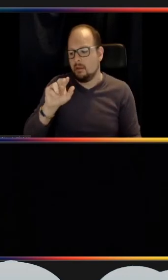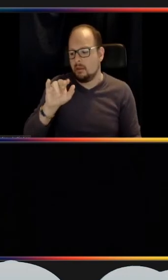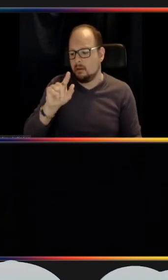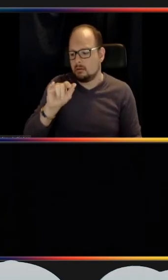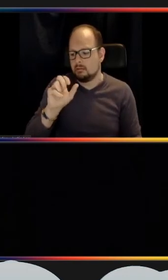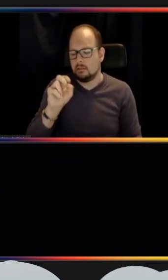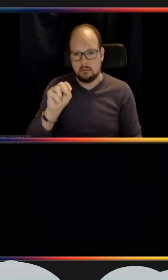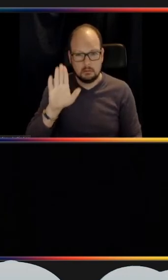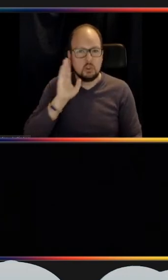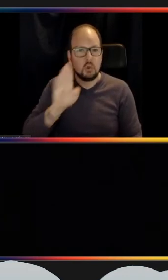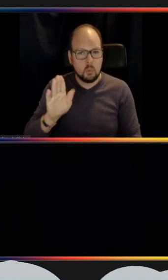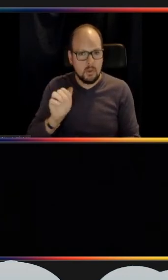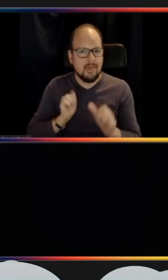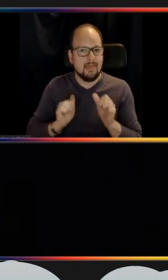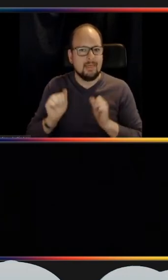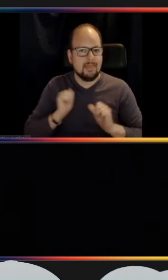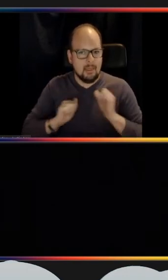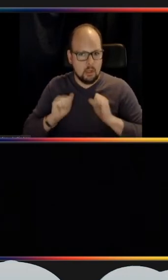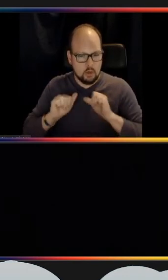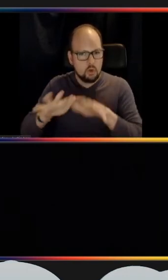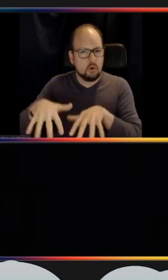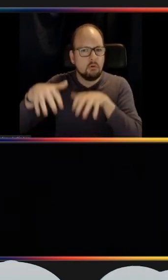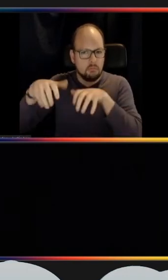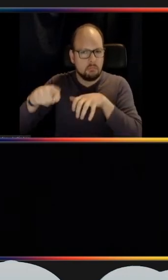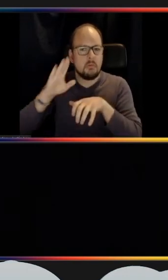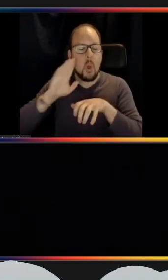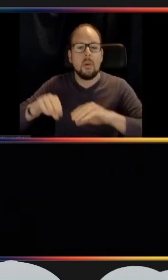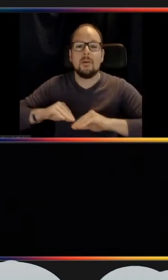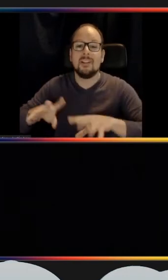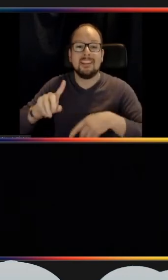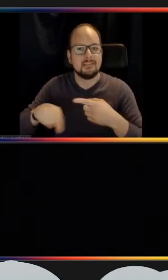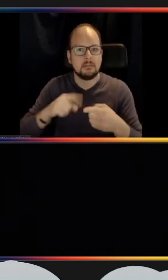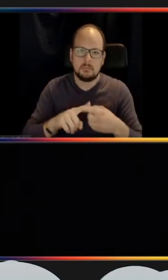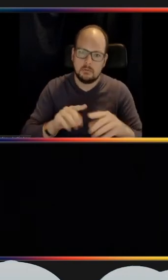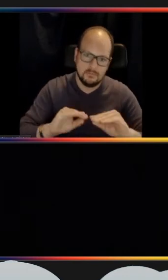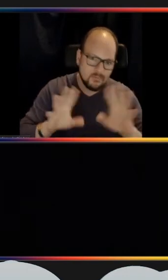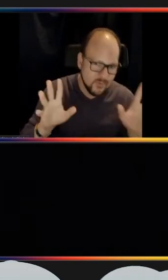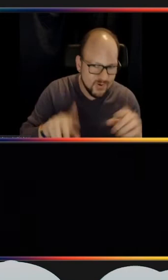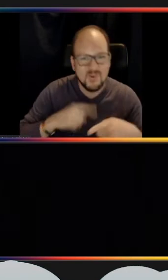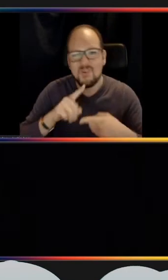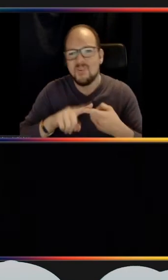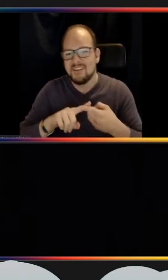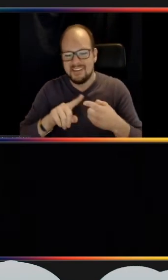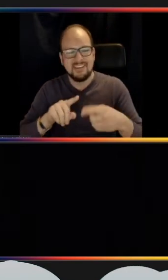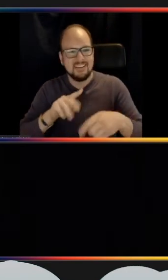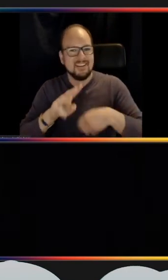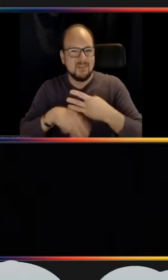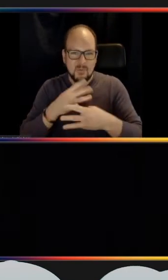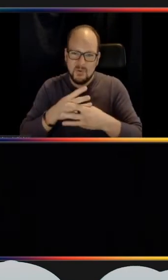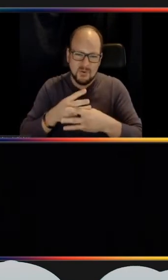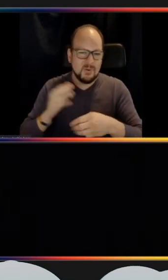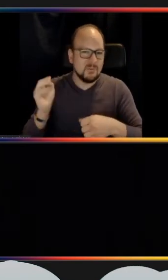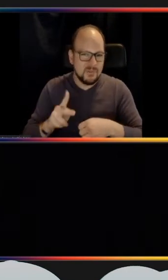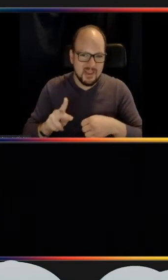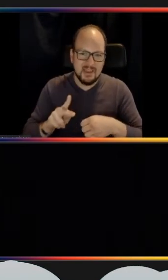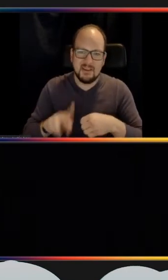theatrical release, obviously, once the world is back and theaters are back, but that's super